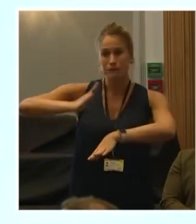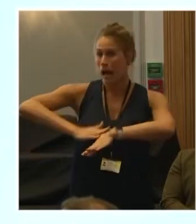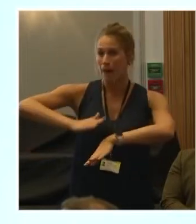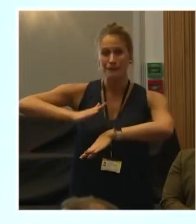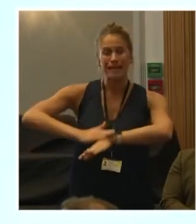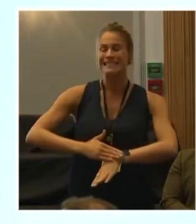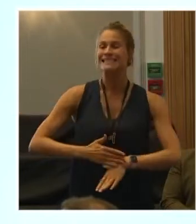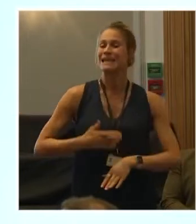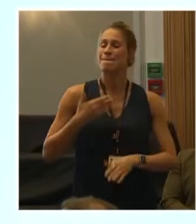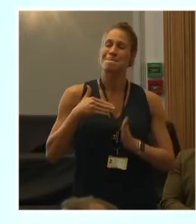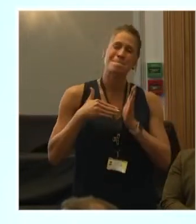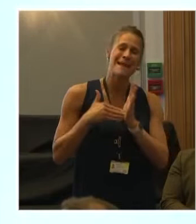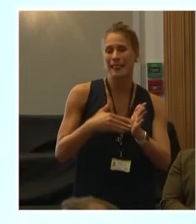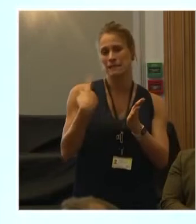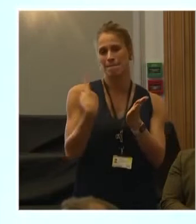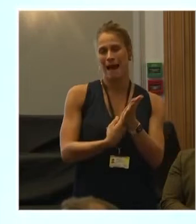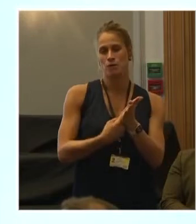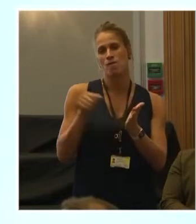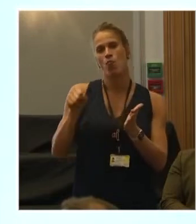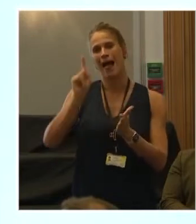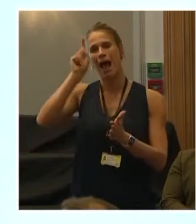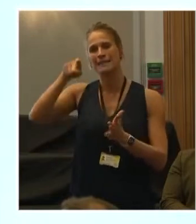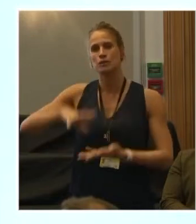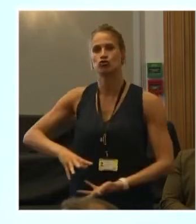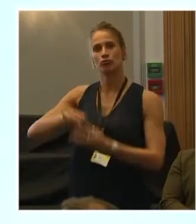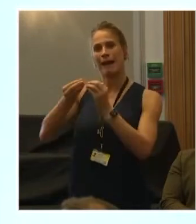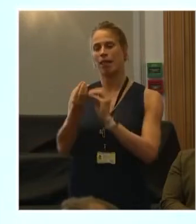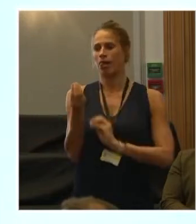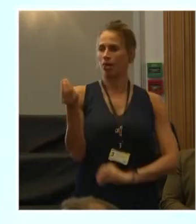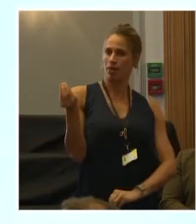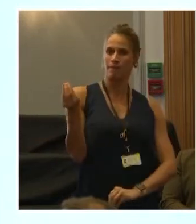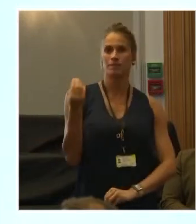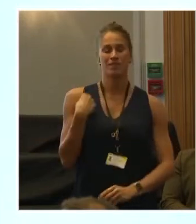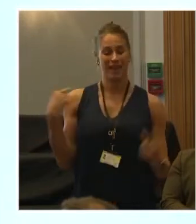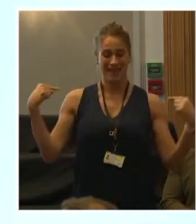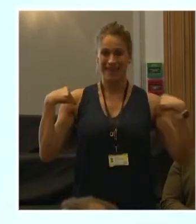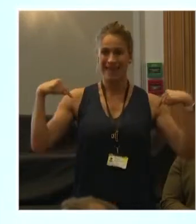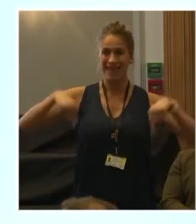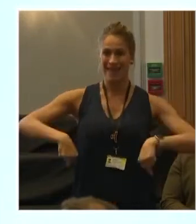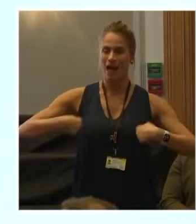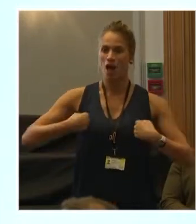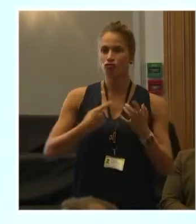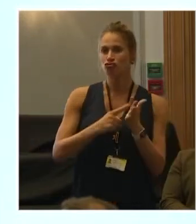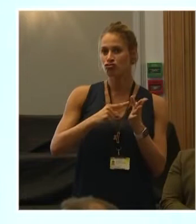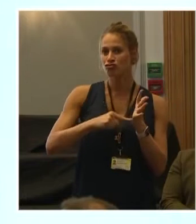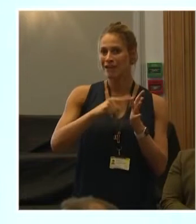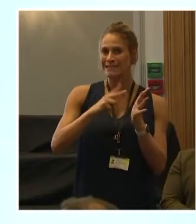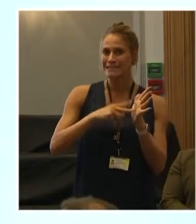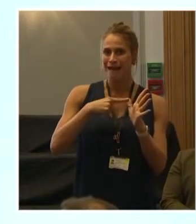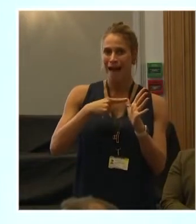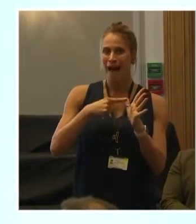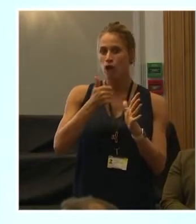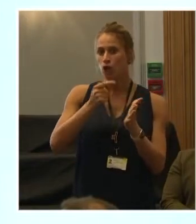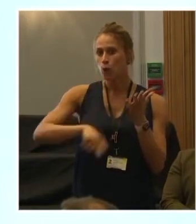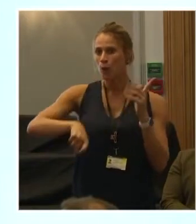pounds to bring that idea to fruition. We at Retina UK are unlikely to ever be able to afford clinical